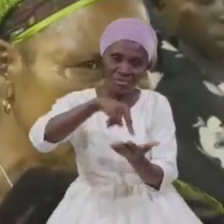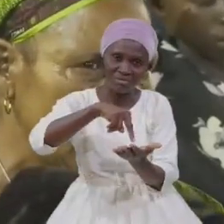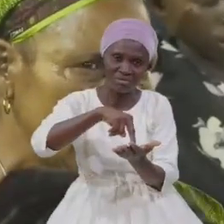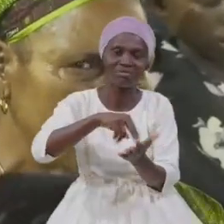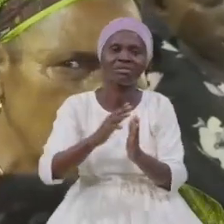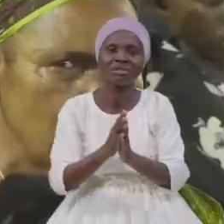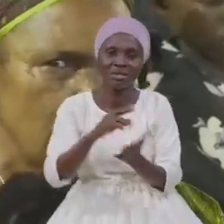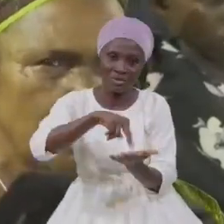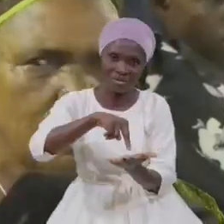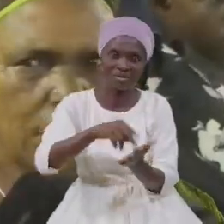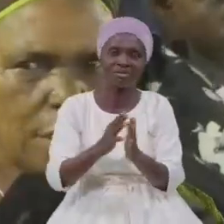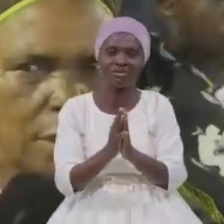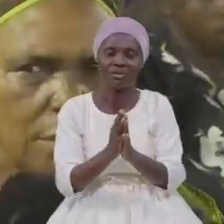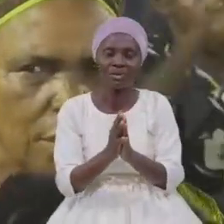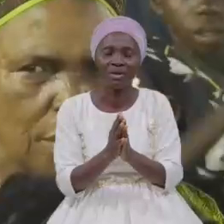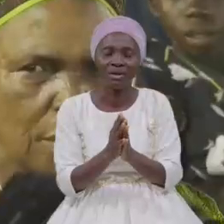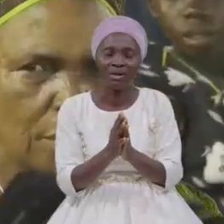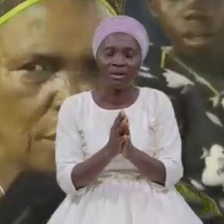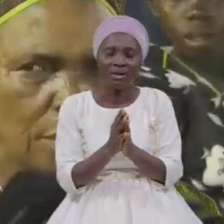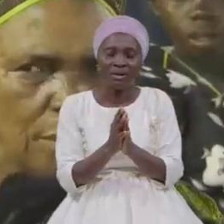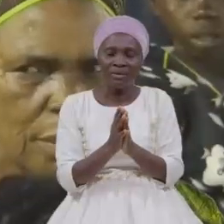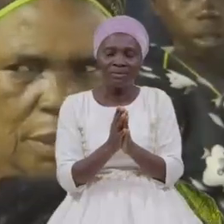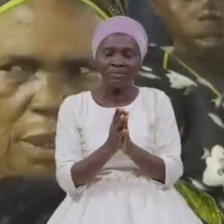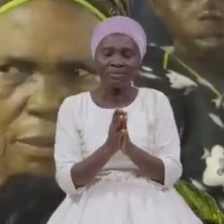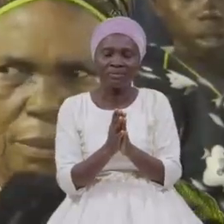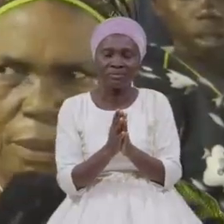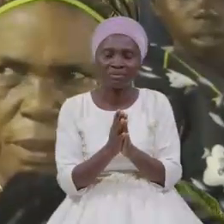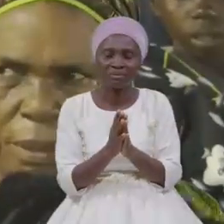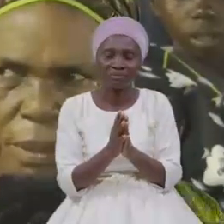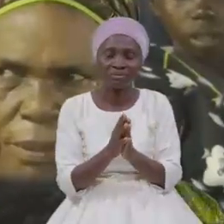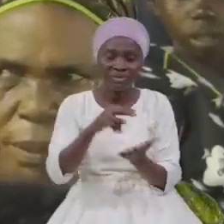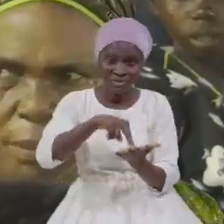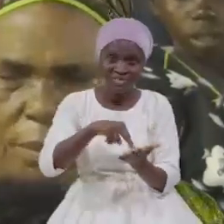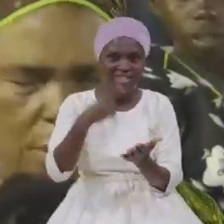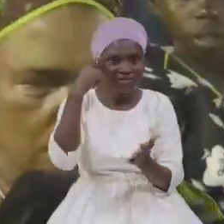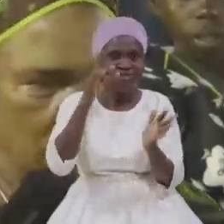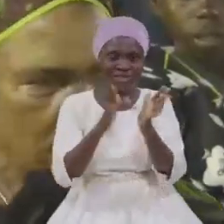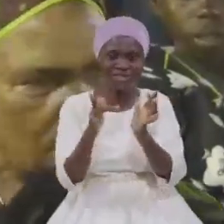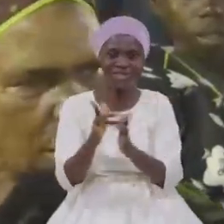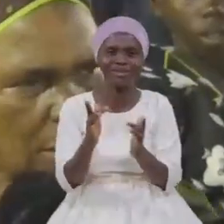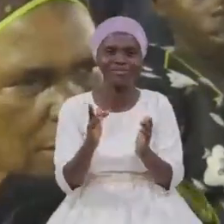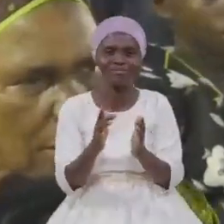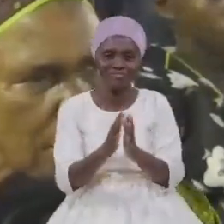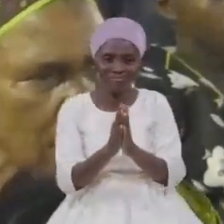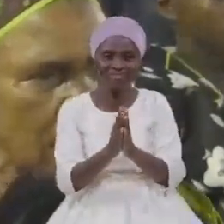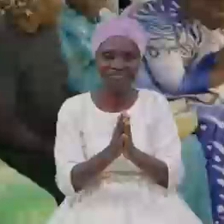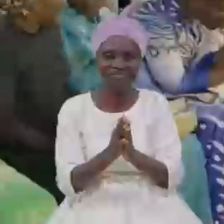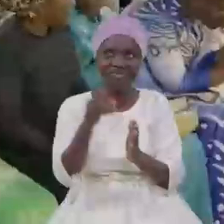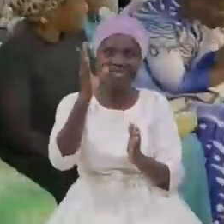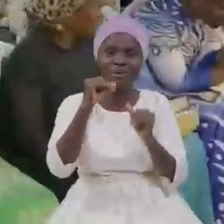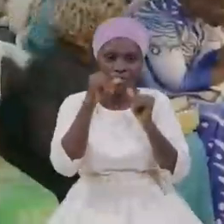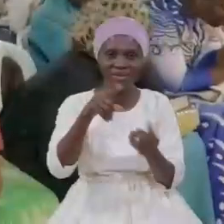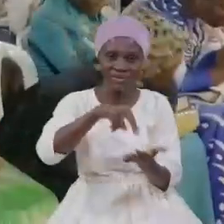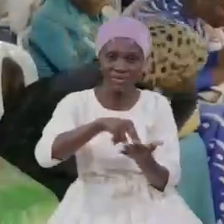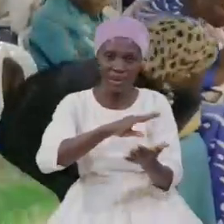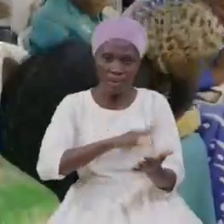up. You're standing up and standing up for Jesus. God bless you. God bless you. Meaning your heart,